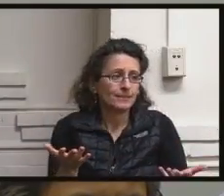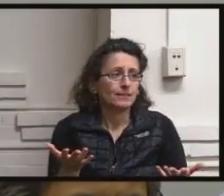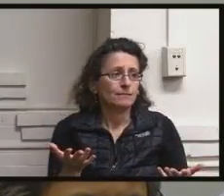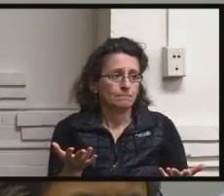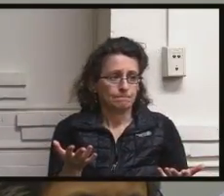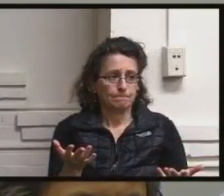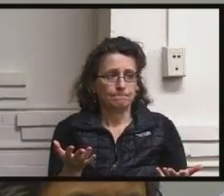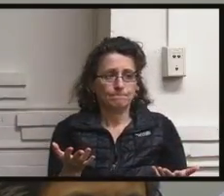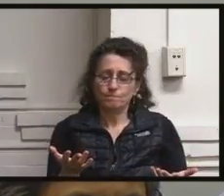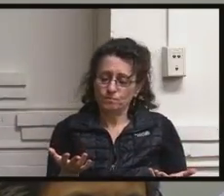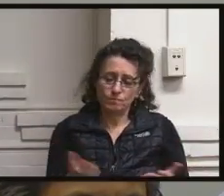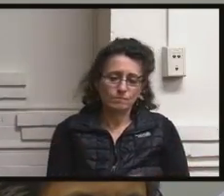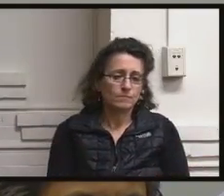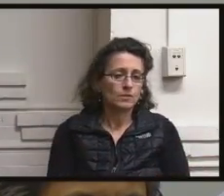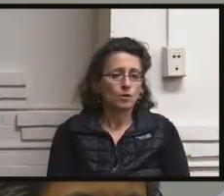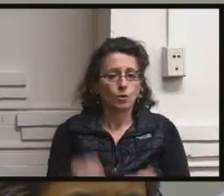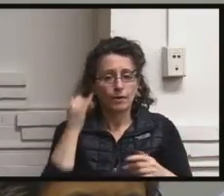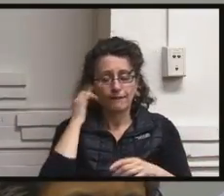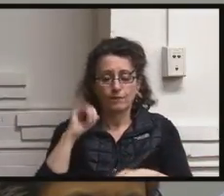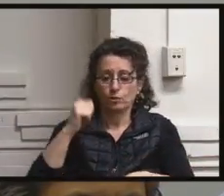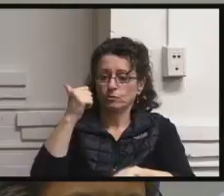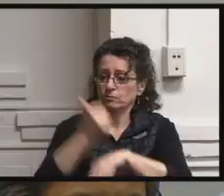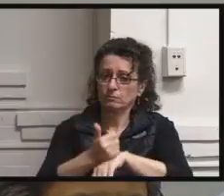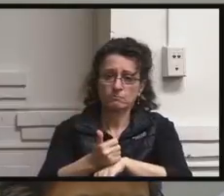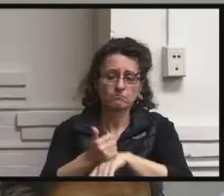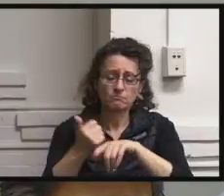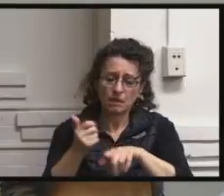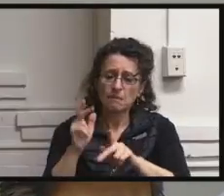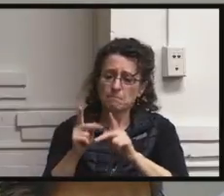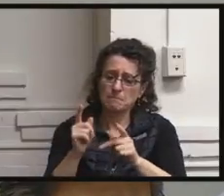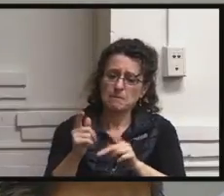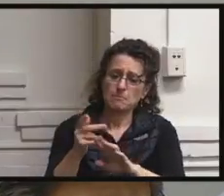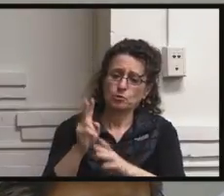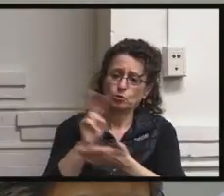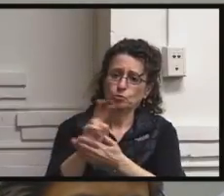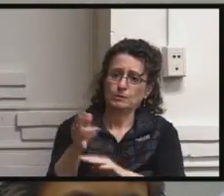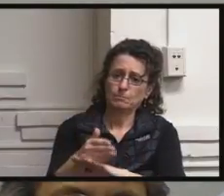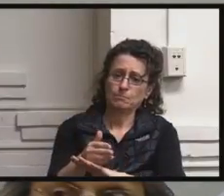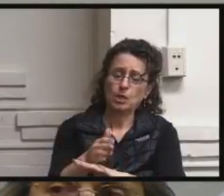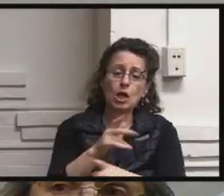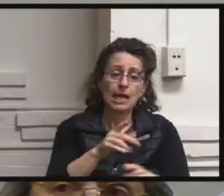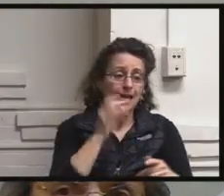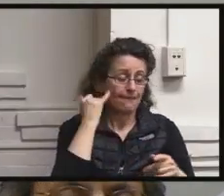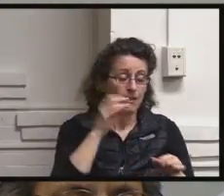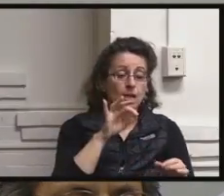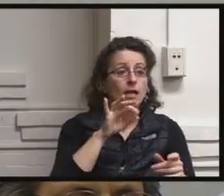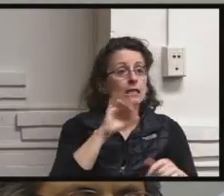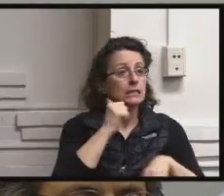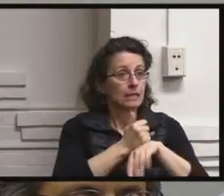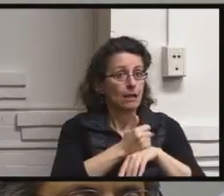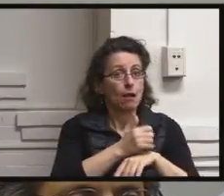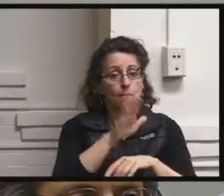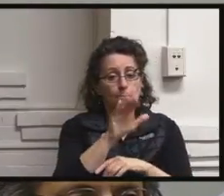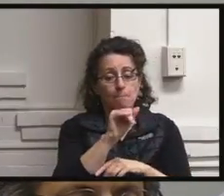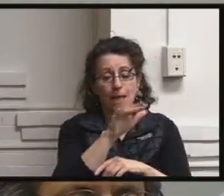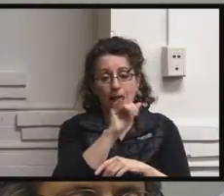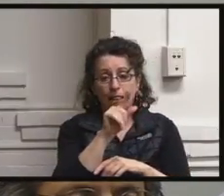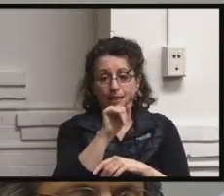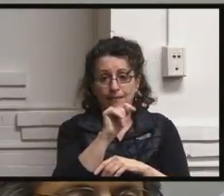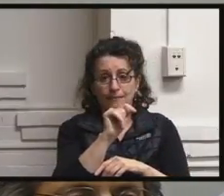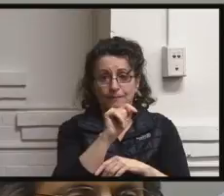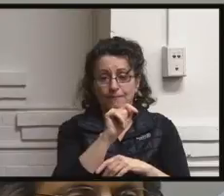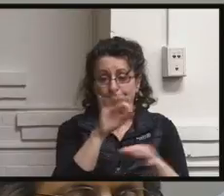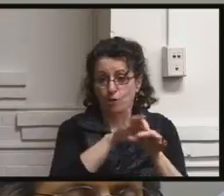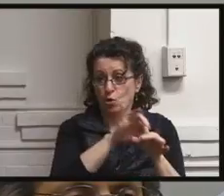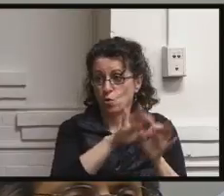got 2 weeks to kind of digest that, or it's just, oh, look, 10% of the public turned out. And at the